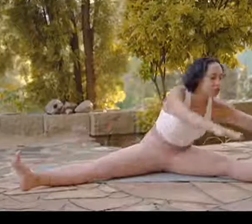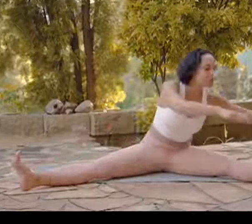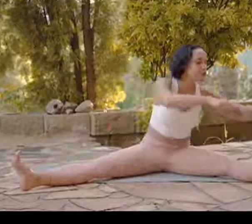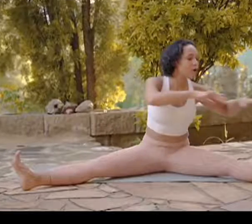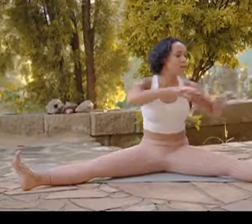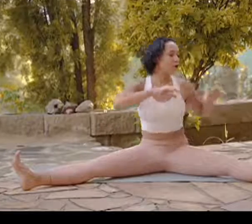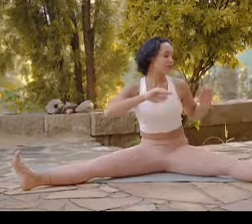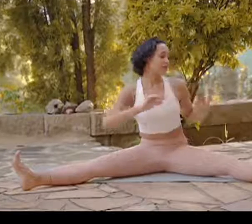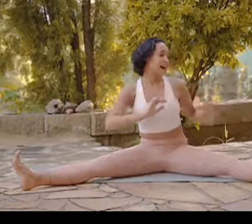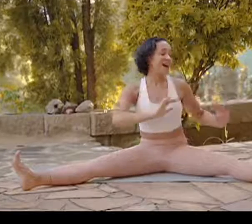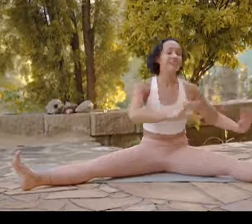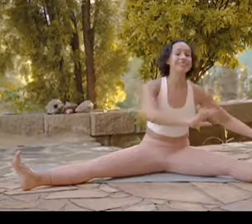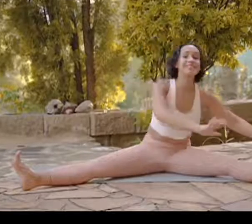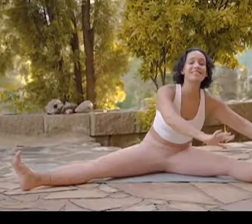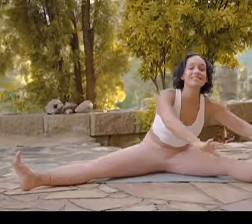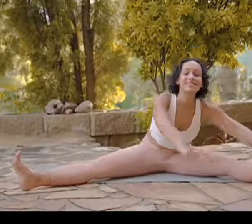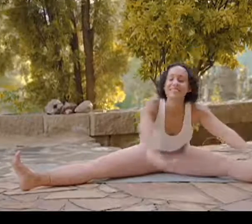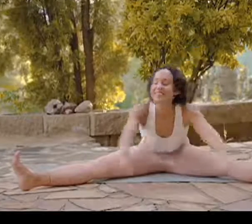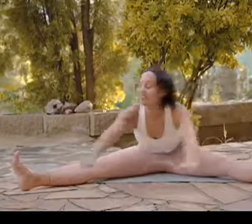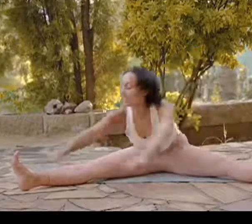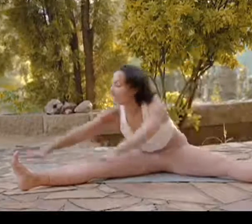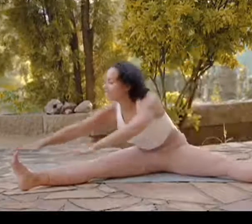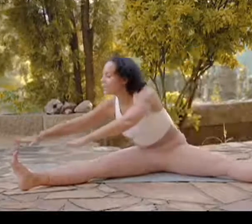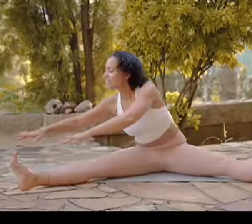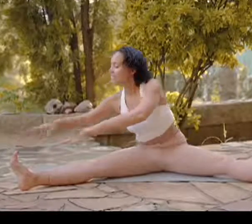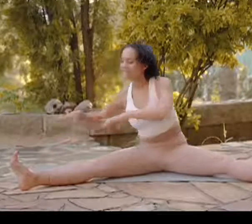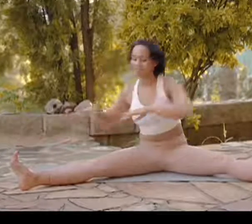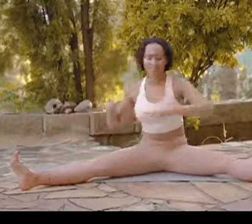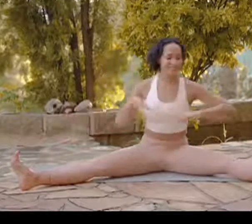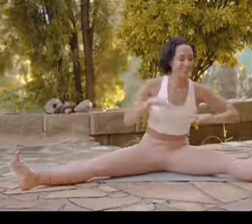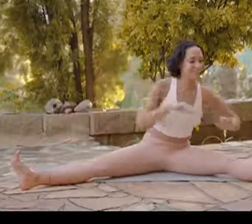Make sure you row both sides.